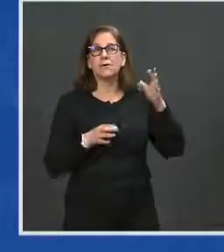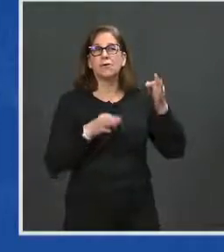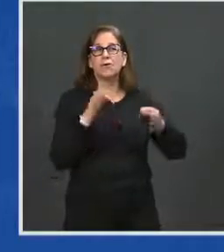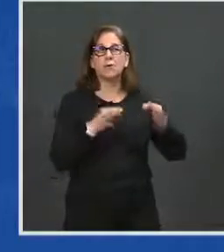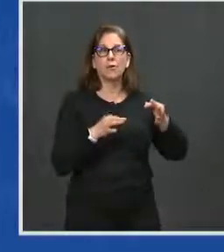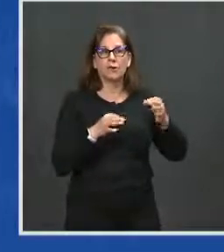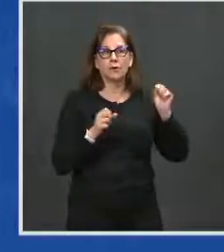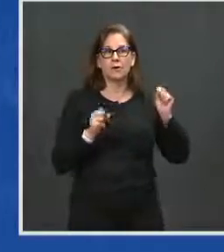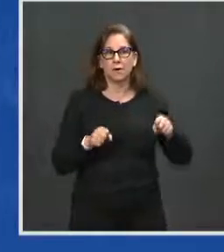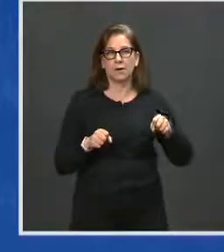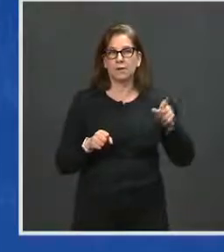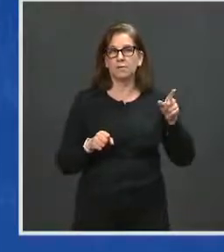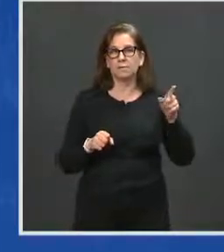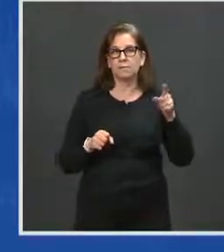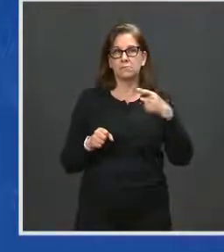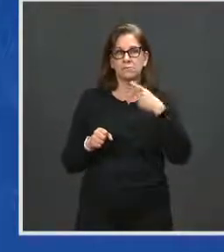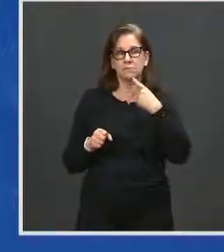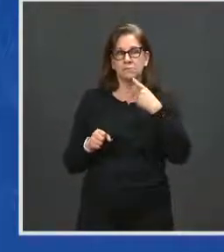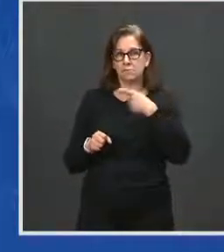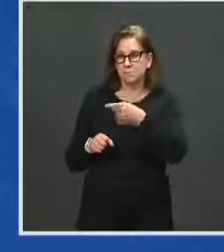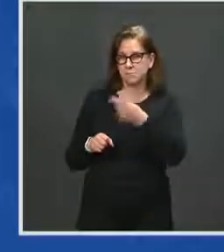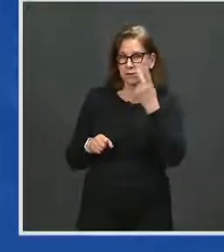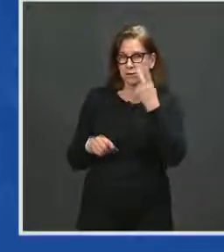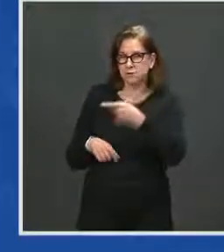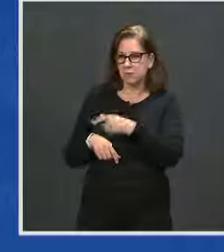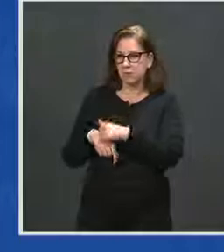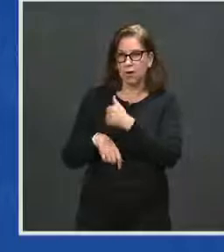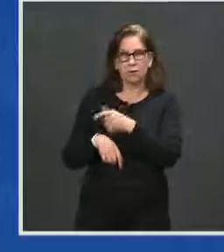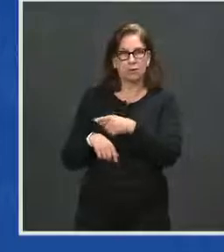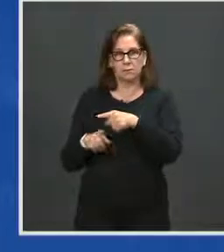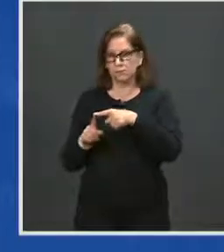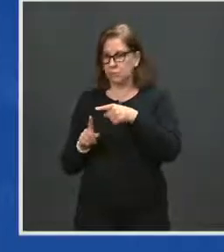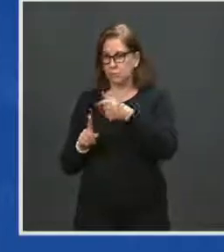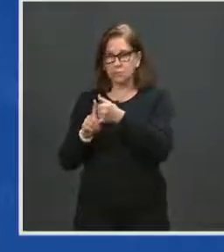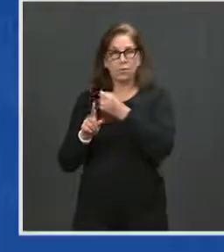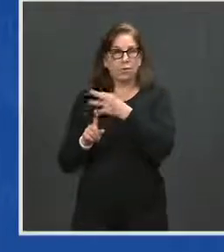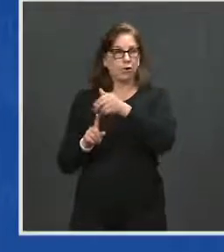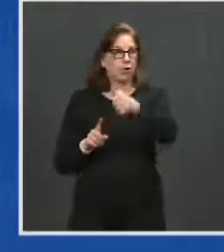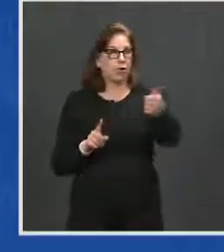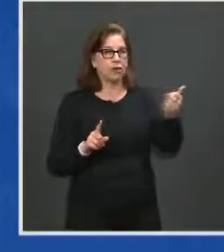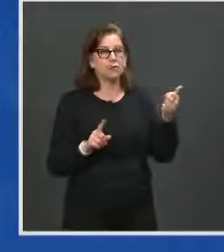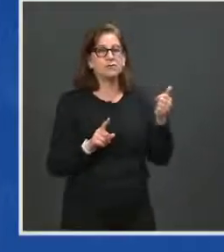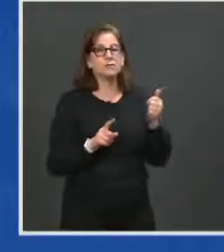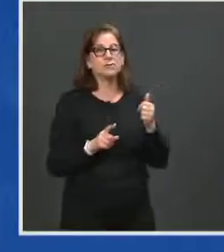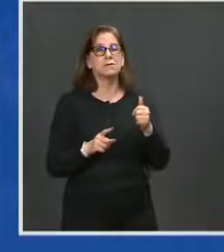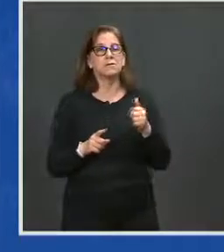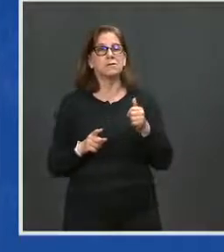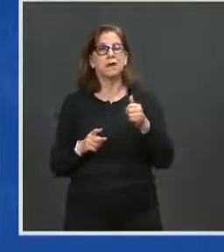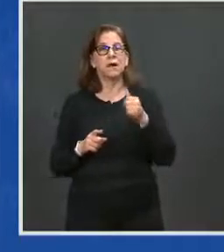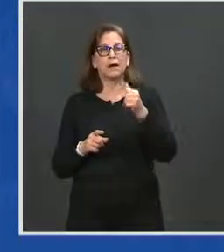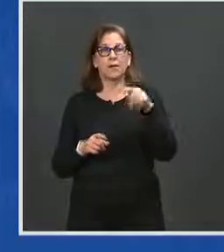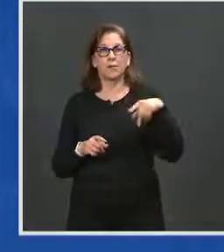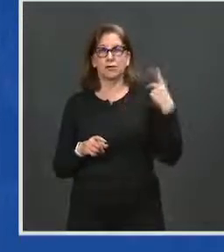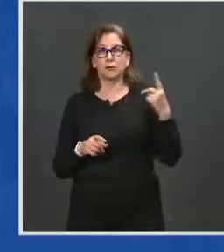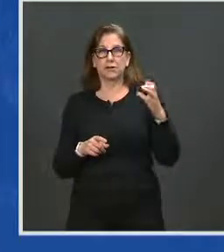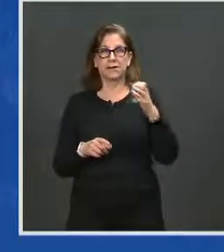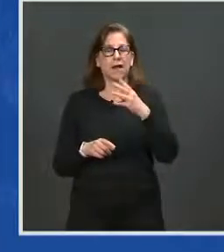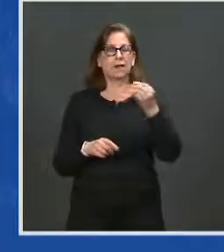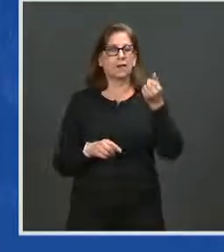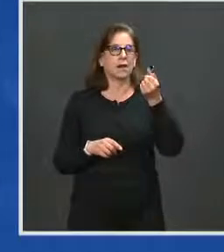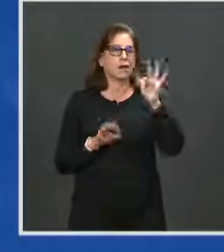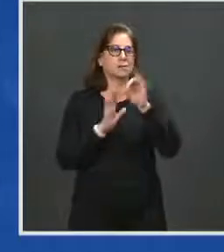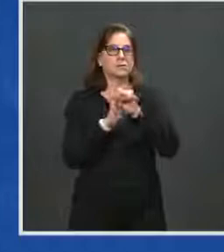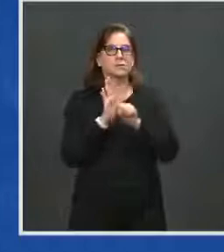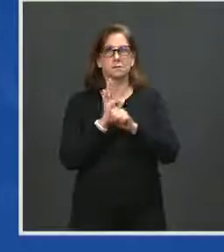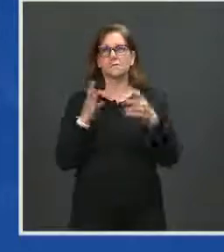others. 19 states and the District of Columbia have already made this important step.